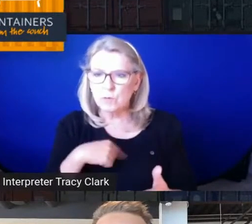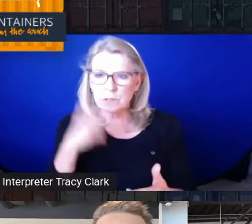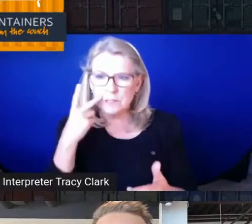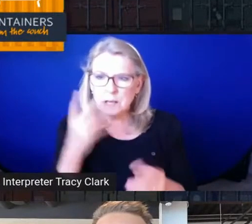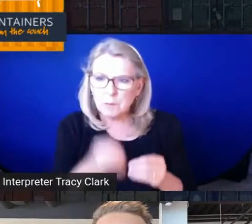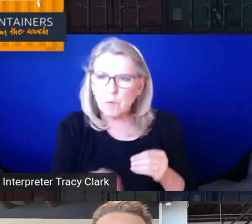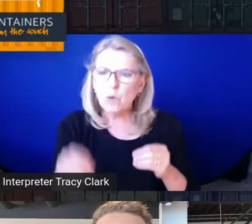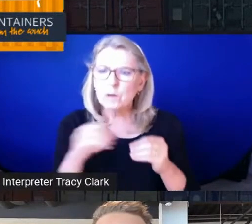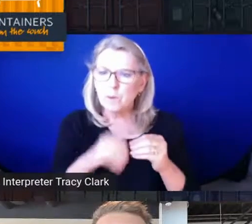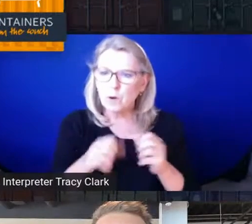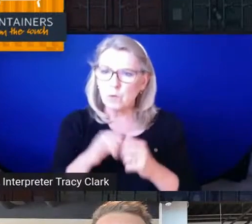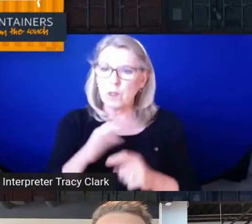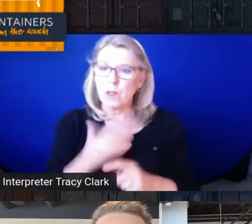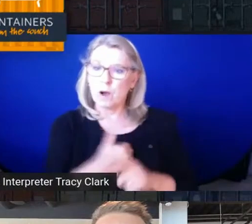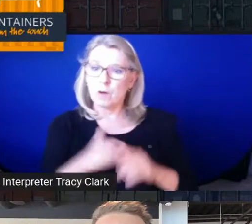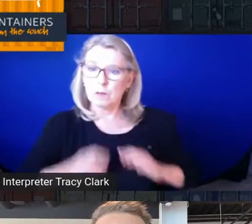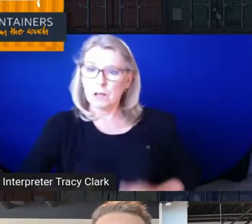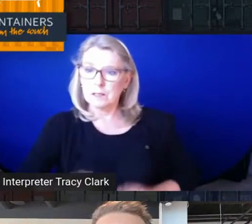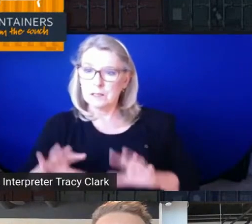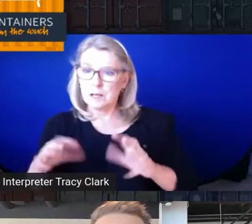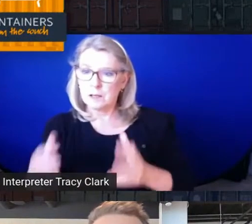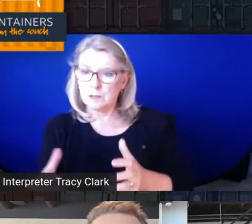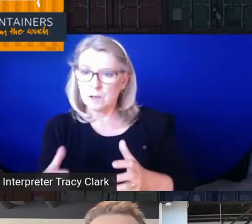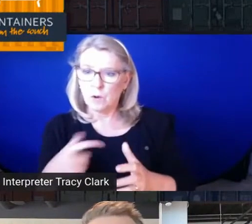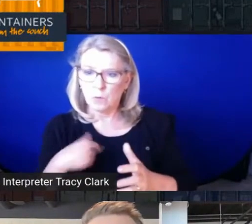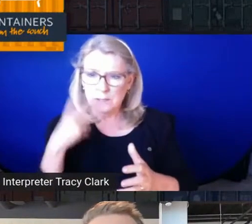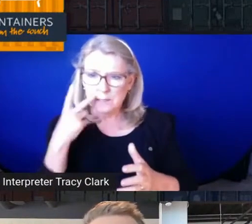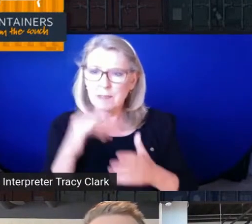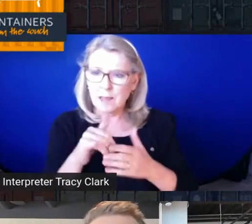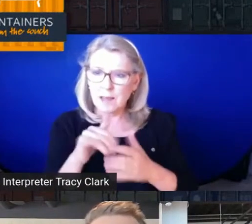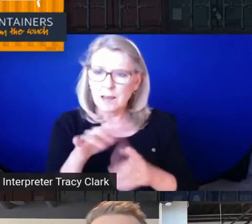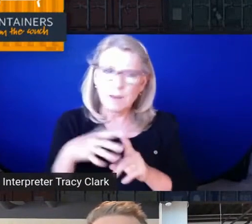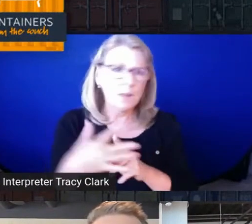and within our environment. So it's the same. Yeah.